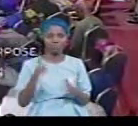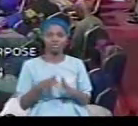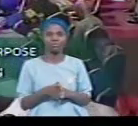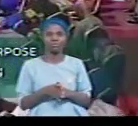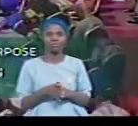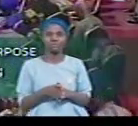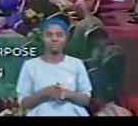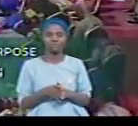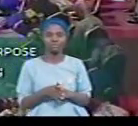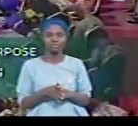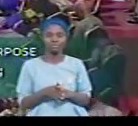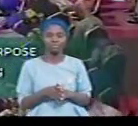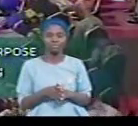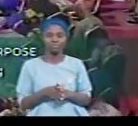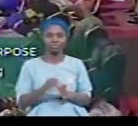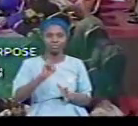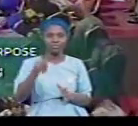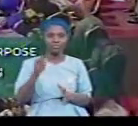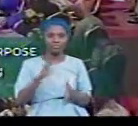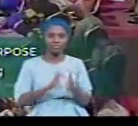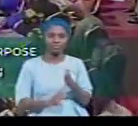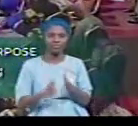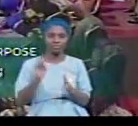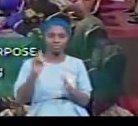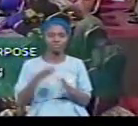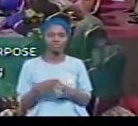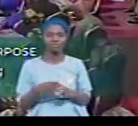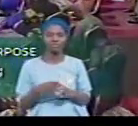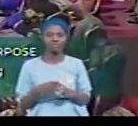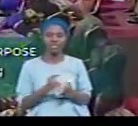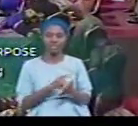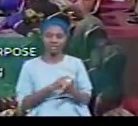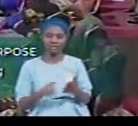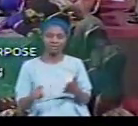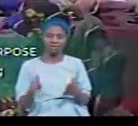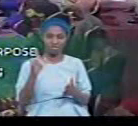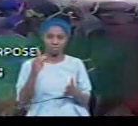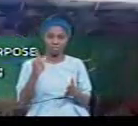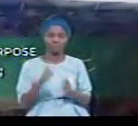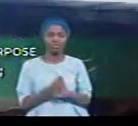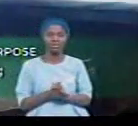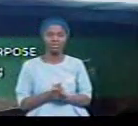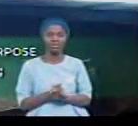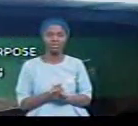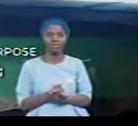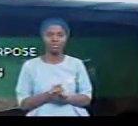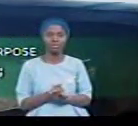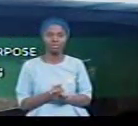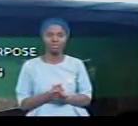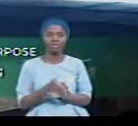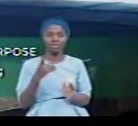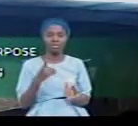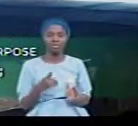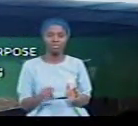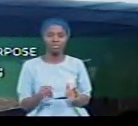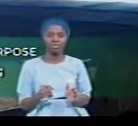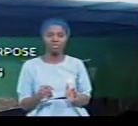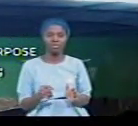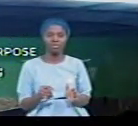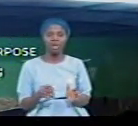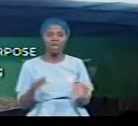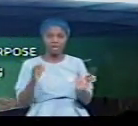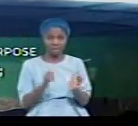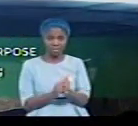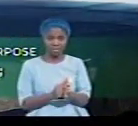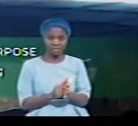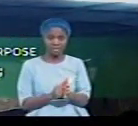chapter 17, reading from verse 21, that they all may be